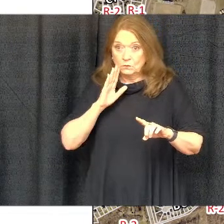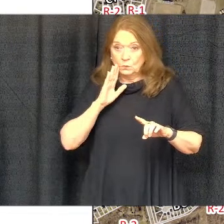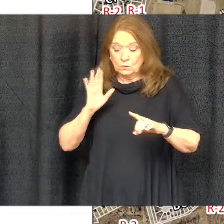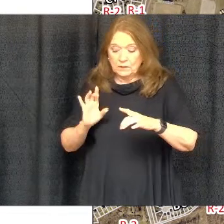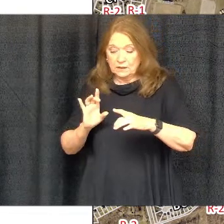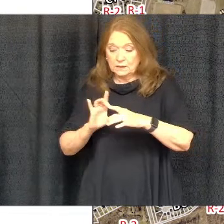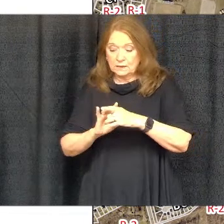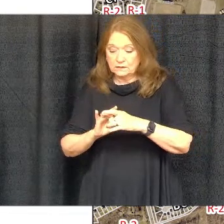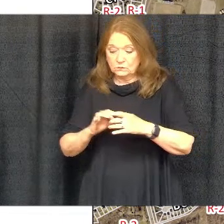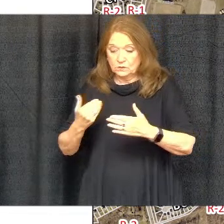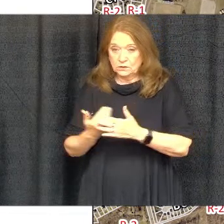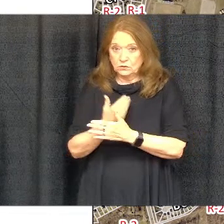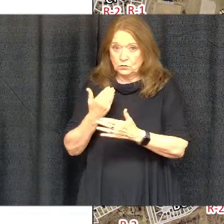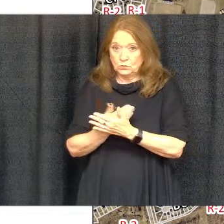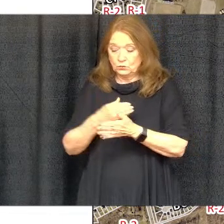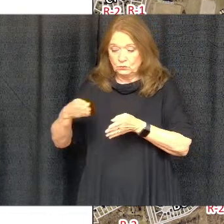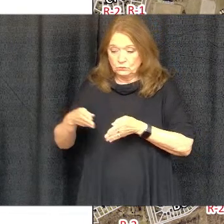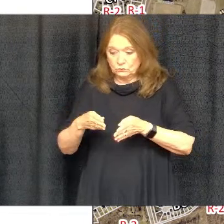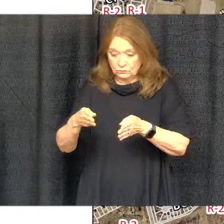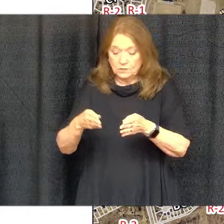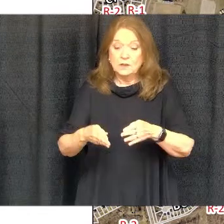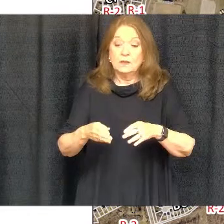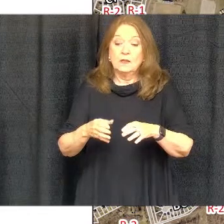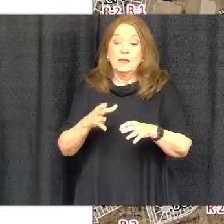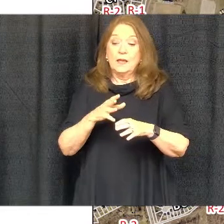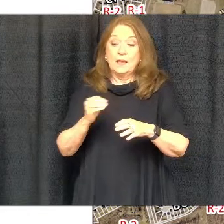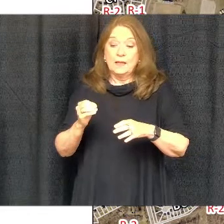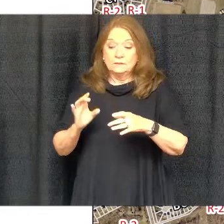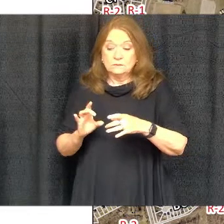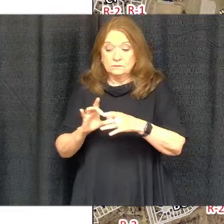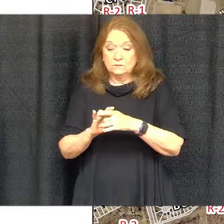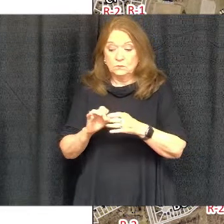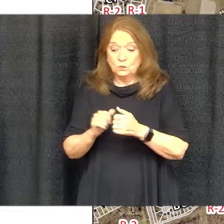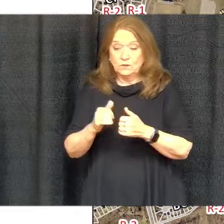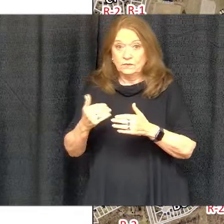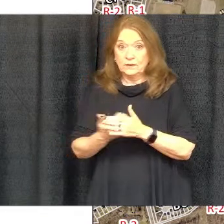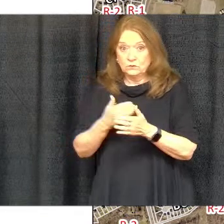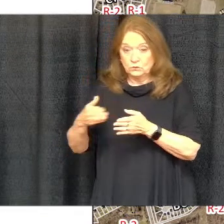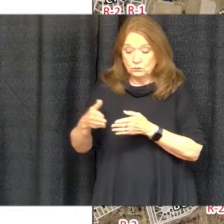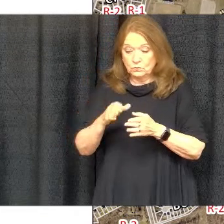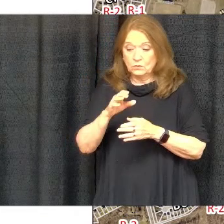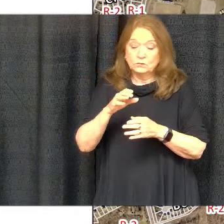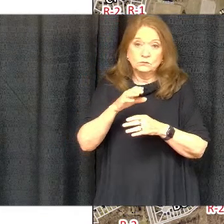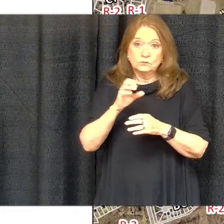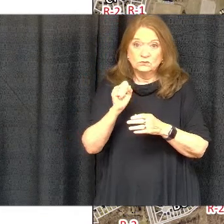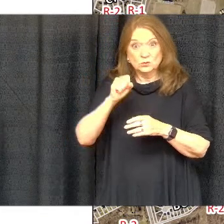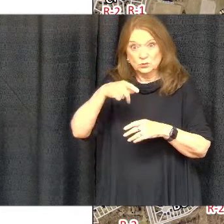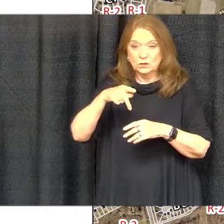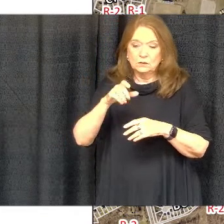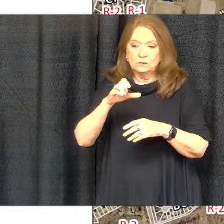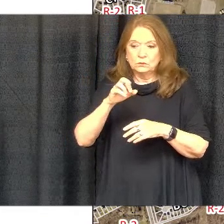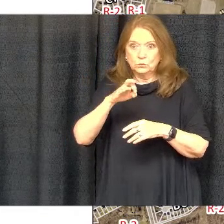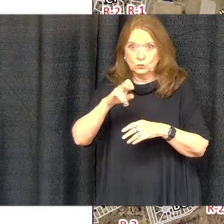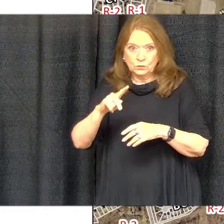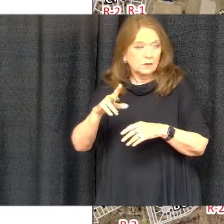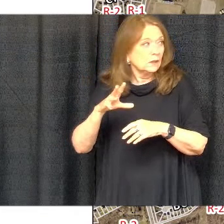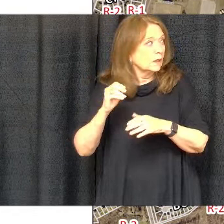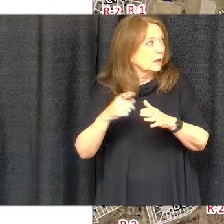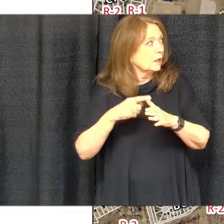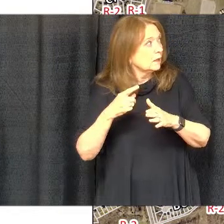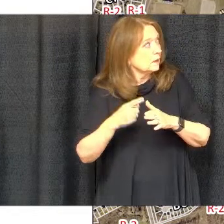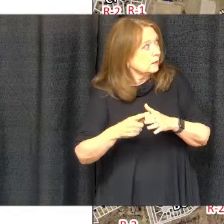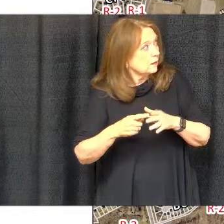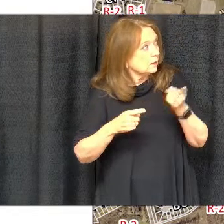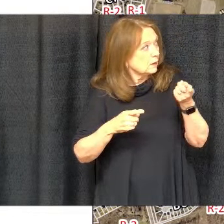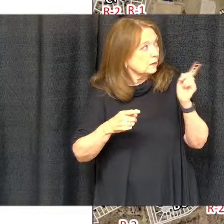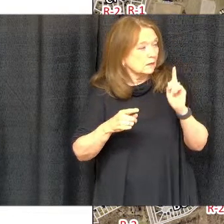Creek Parkway. The southern tract is bound by the Spring Creek along its east and west boundaries, varying steep topography and currently